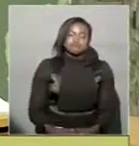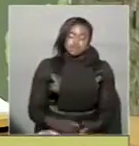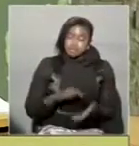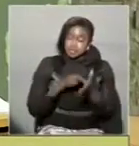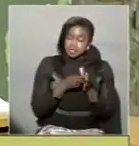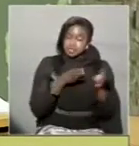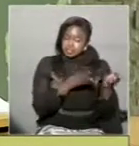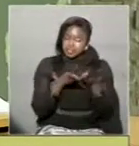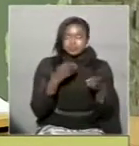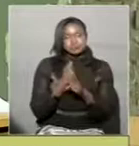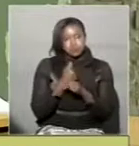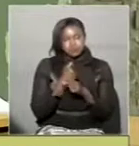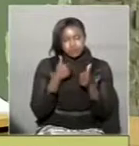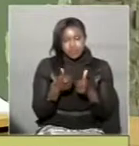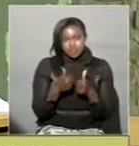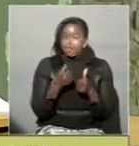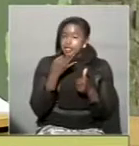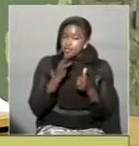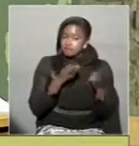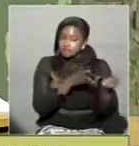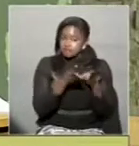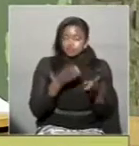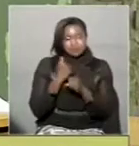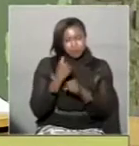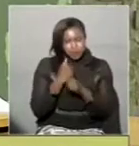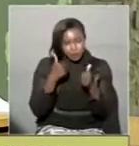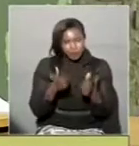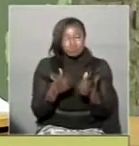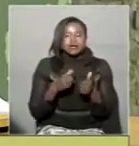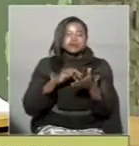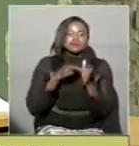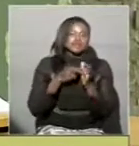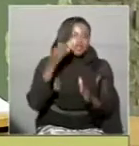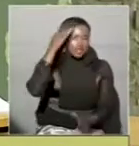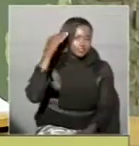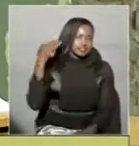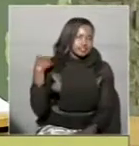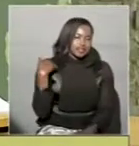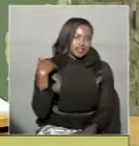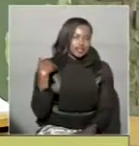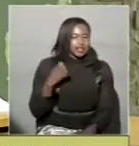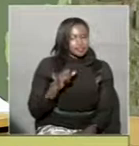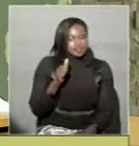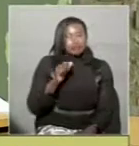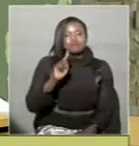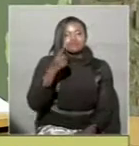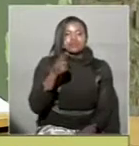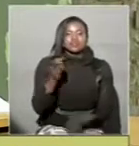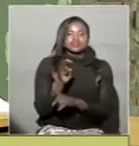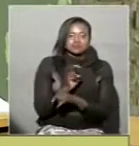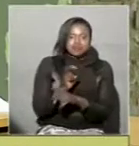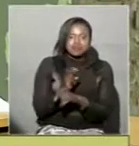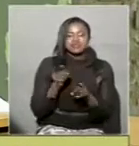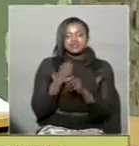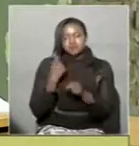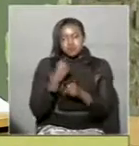is working. And when the system is working, the head teacher, whom we call the first inspector, is doing his work